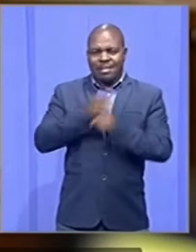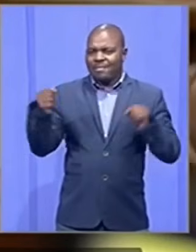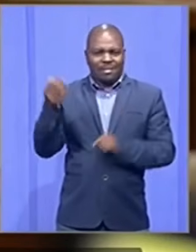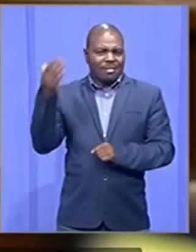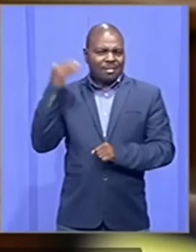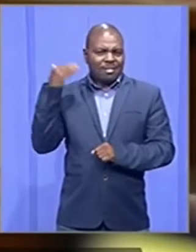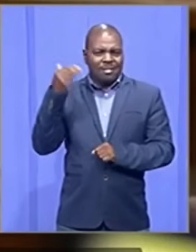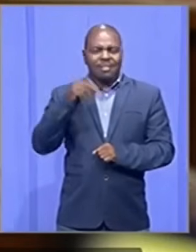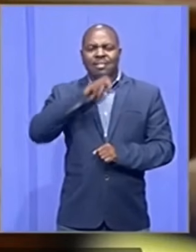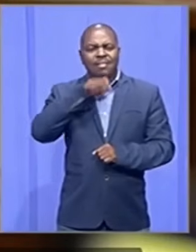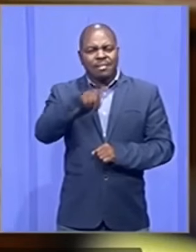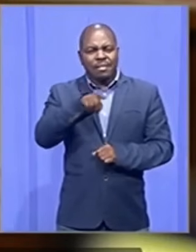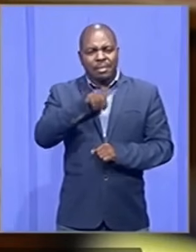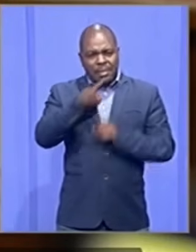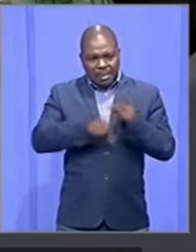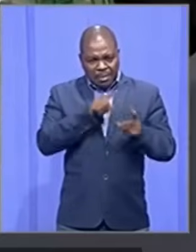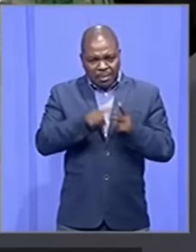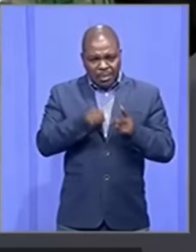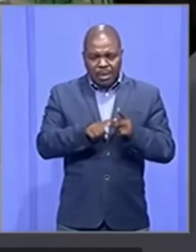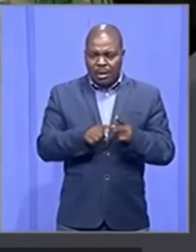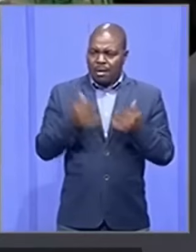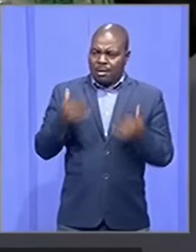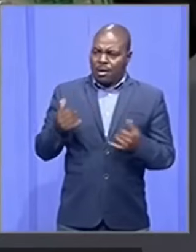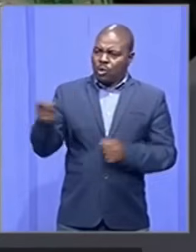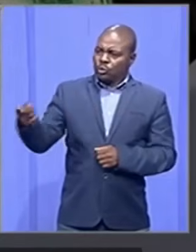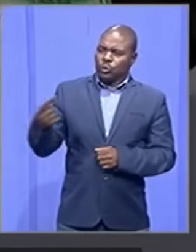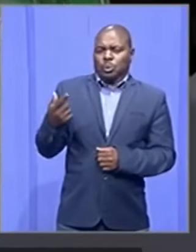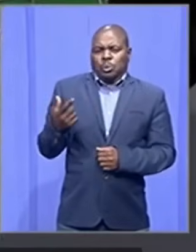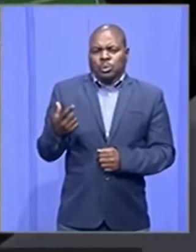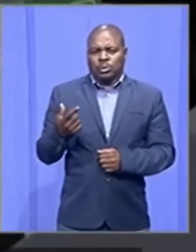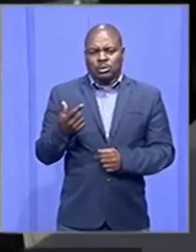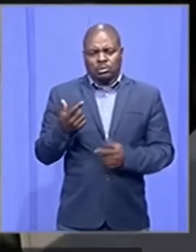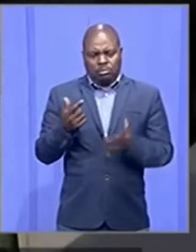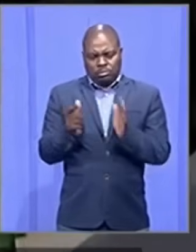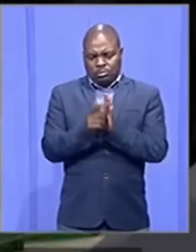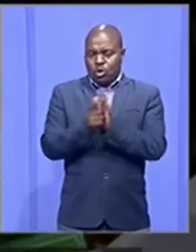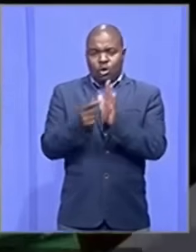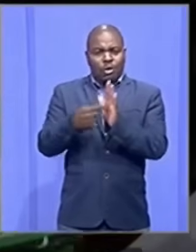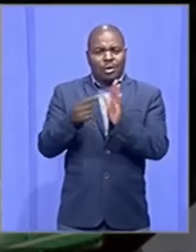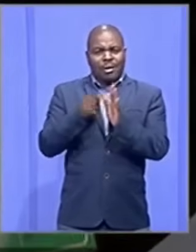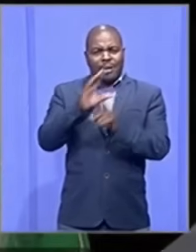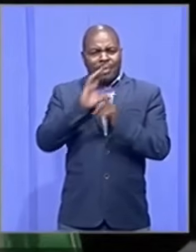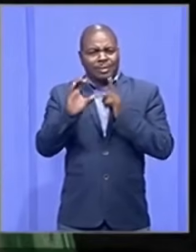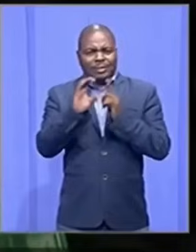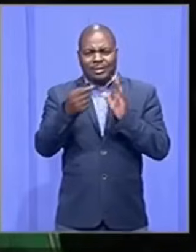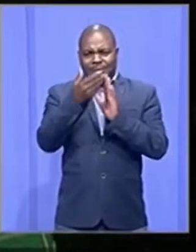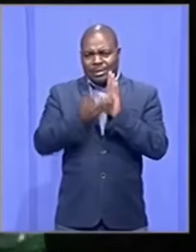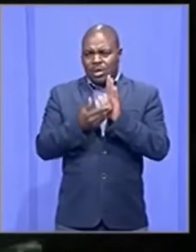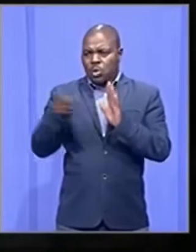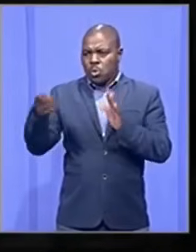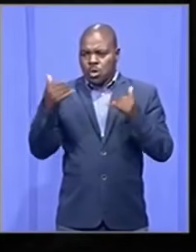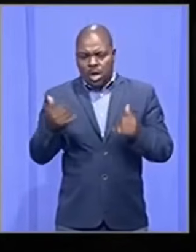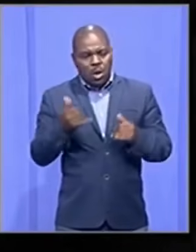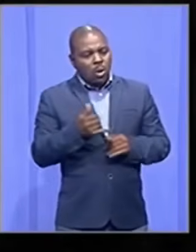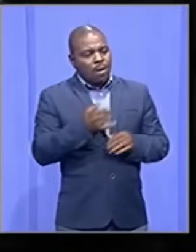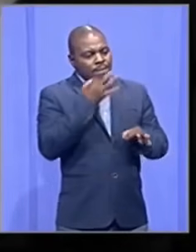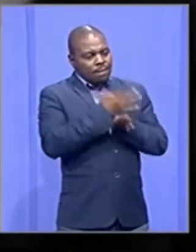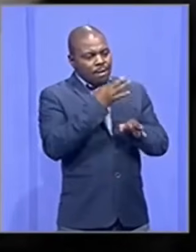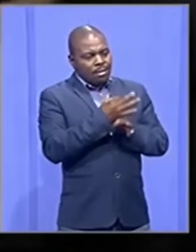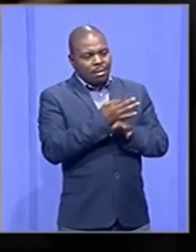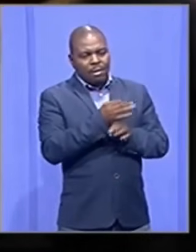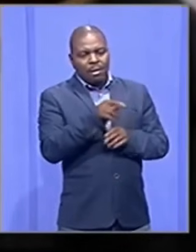late Isilo, and he cannot, therefore, under customary law and traditions, oust the children of the Great